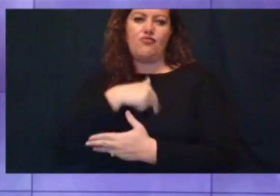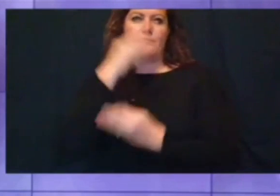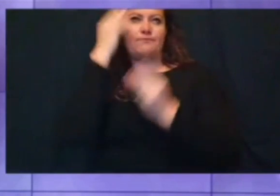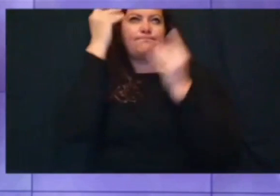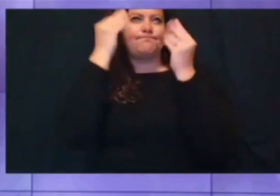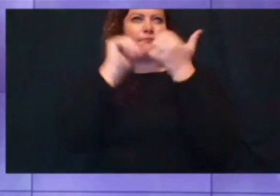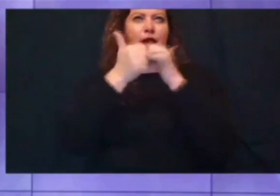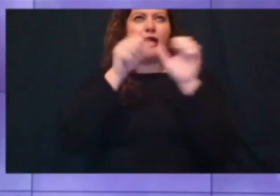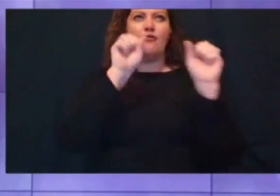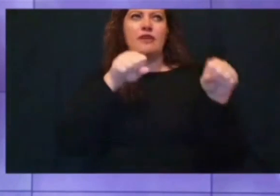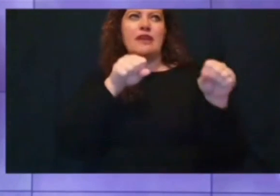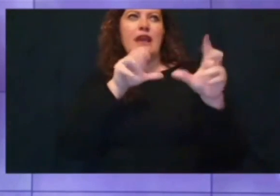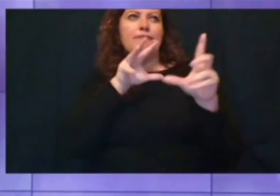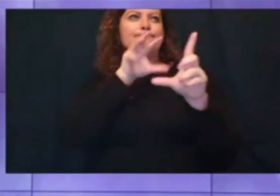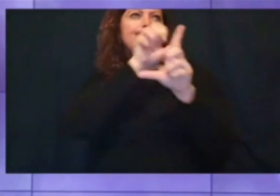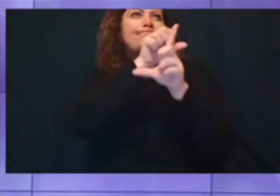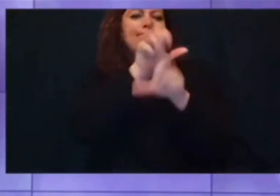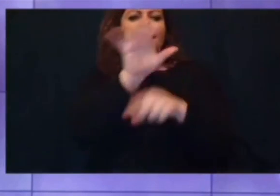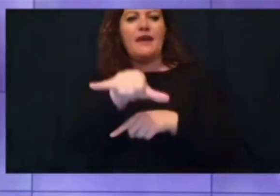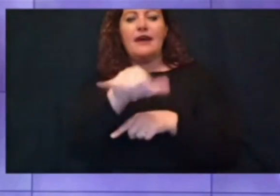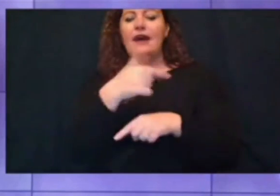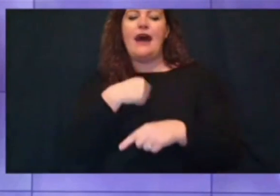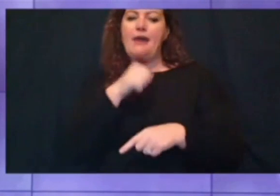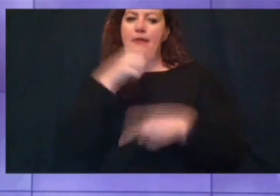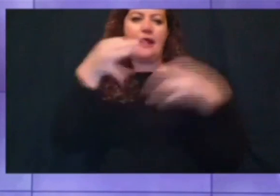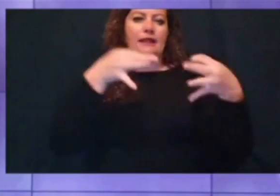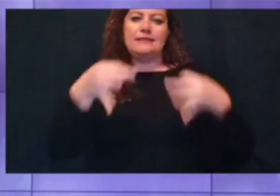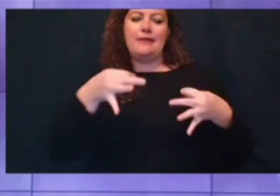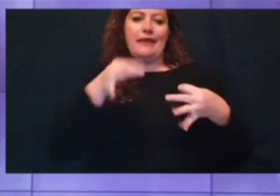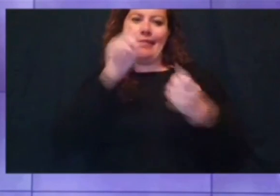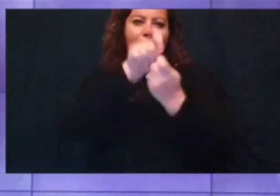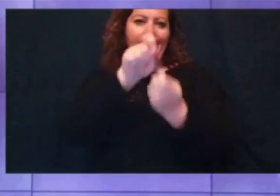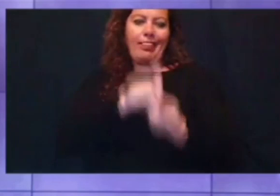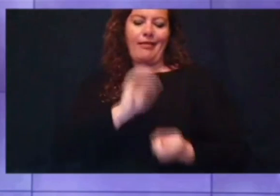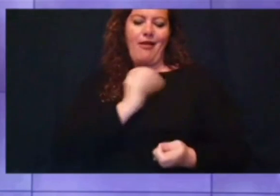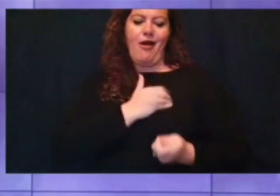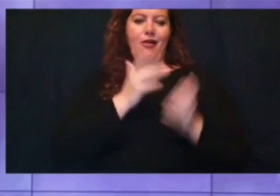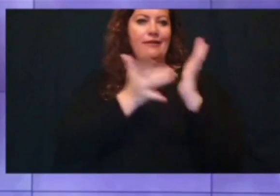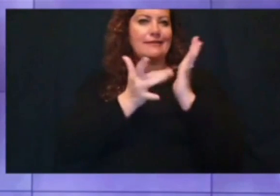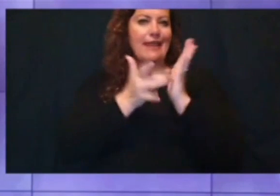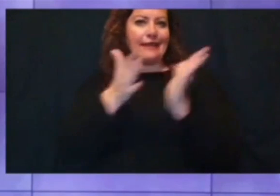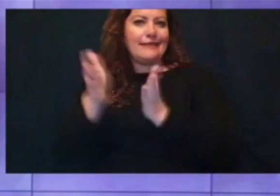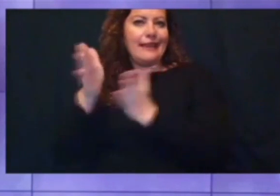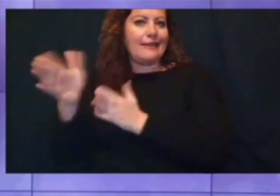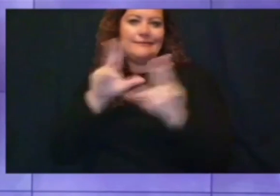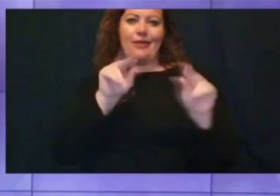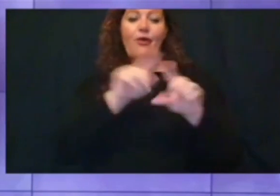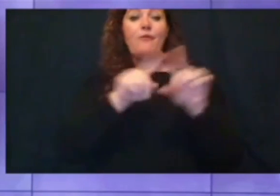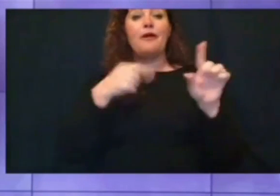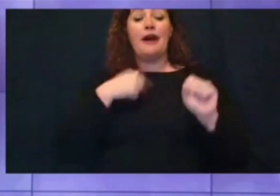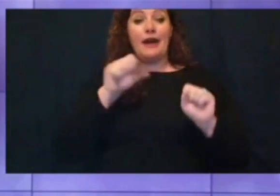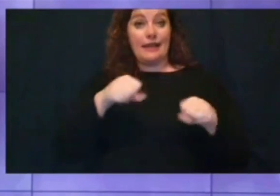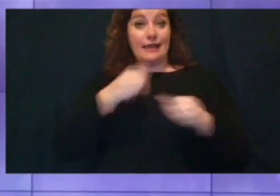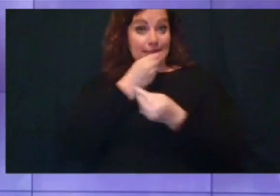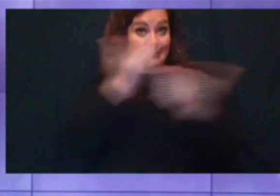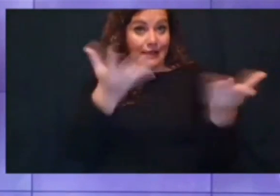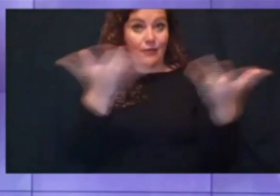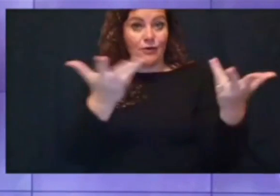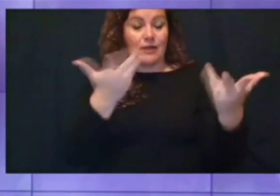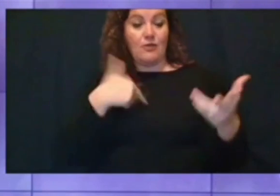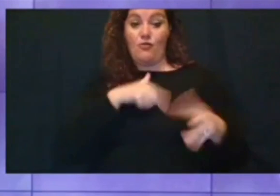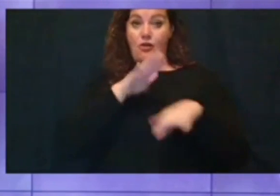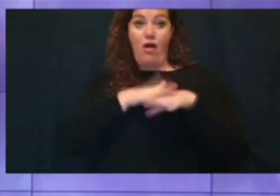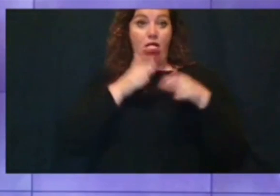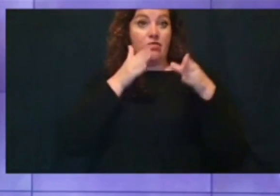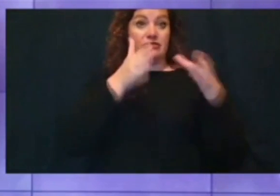our techniques in doing that and some of our tactics in doing that. But what I can tell you is that we're out on the streets,